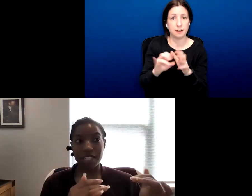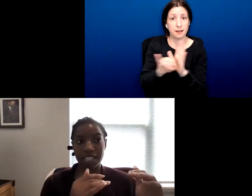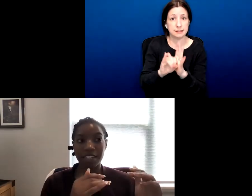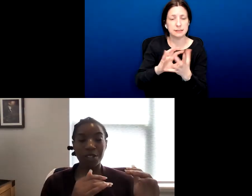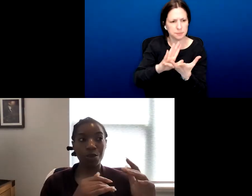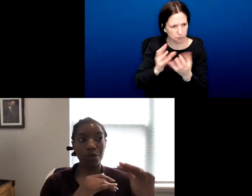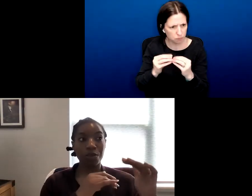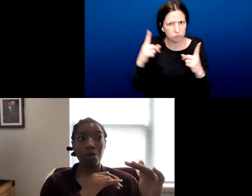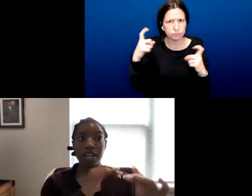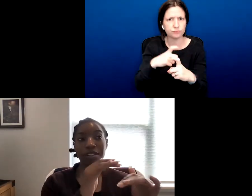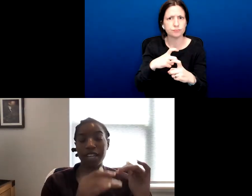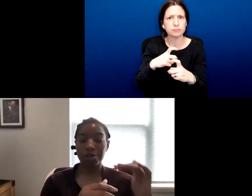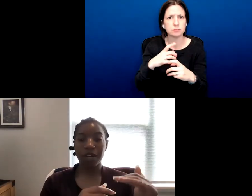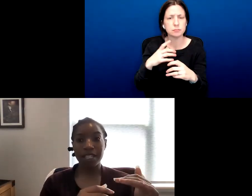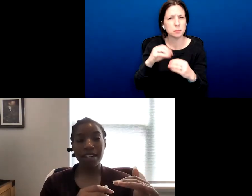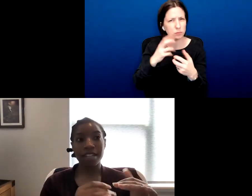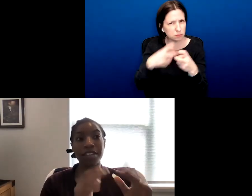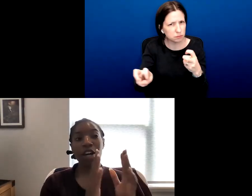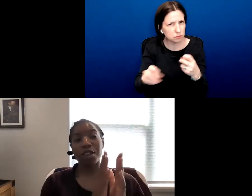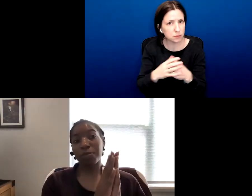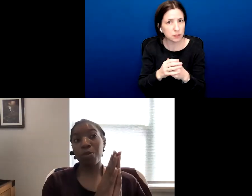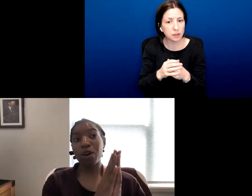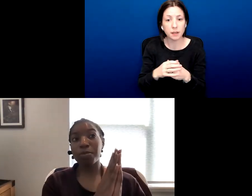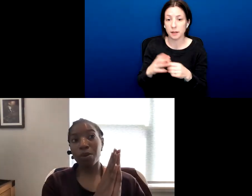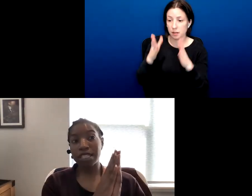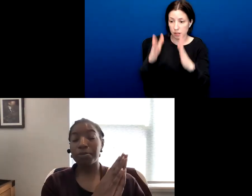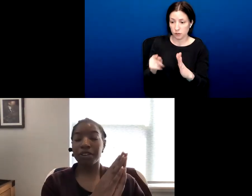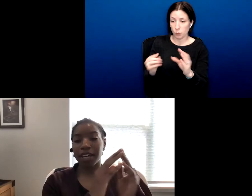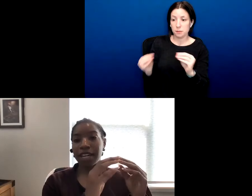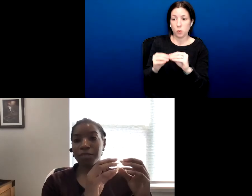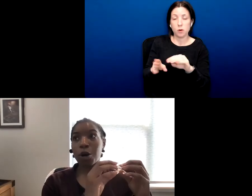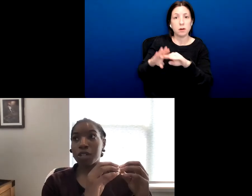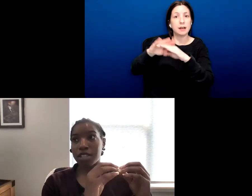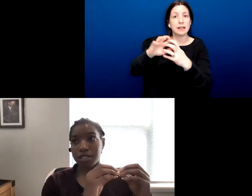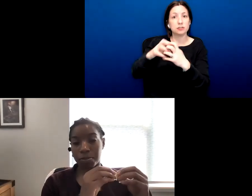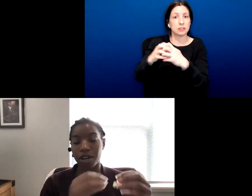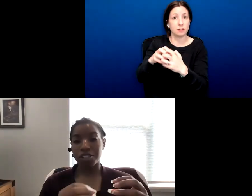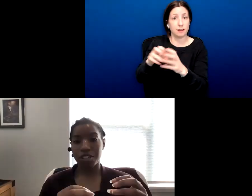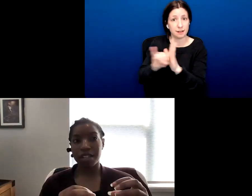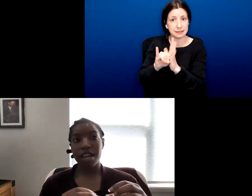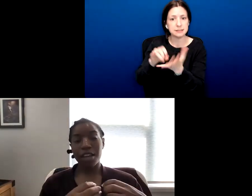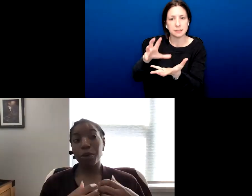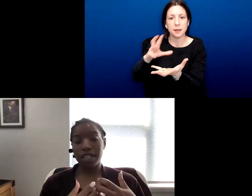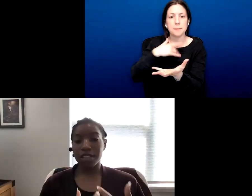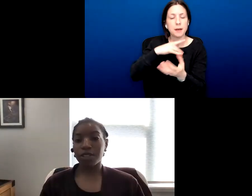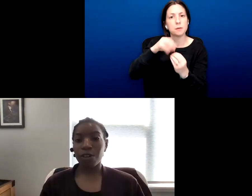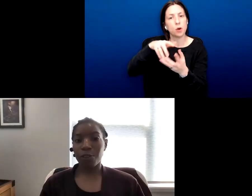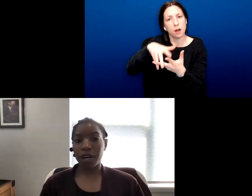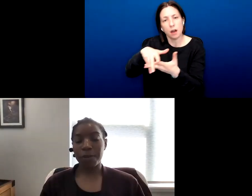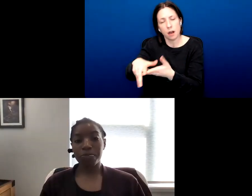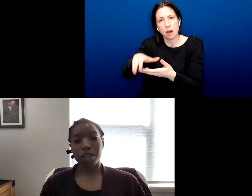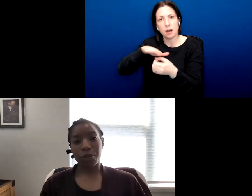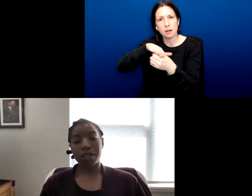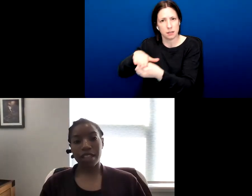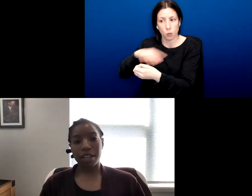We see these individuals with the more intersectional identities, the more and more deeper they kind of go into this oppression that we need to solve